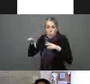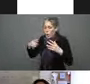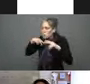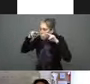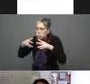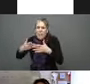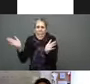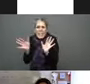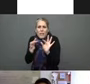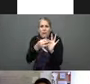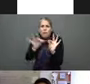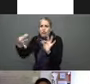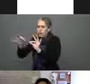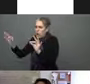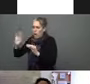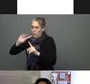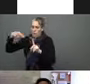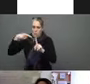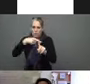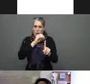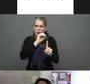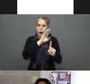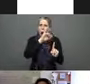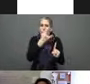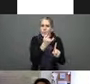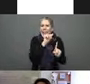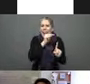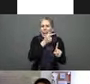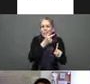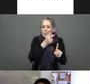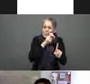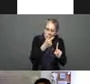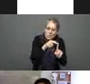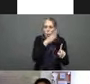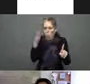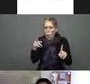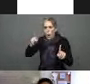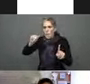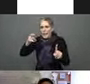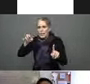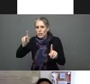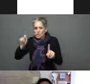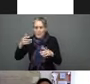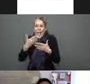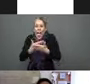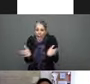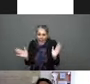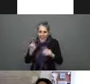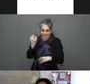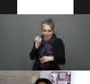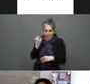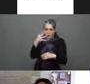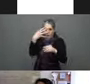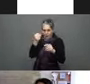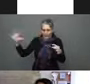agent or the patient, any, anything at all that had both a noun and a modifier. Um, so, uh, the